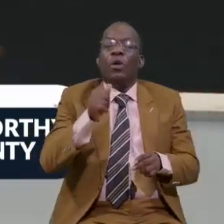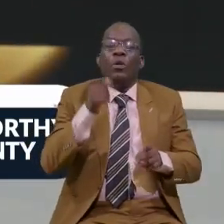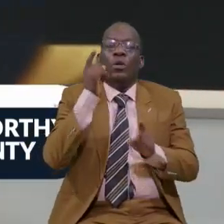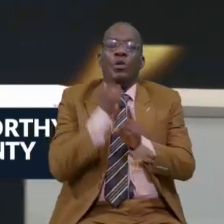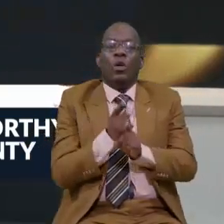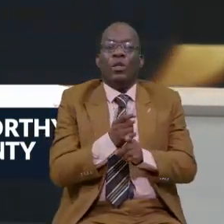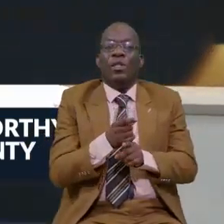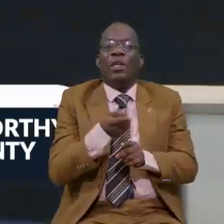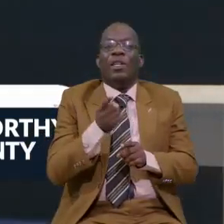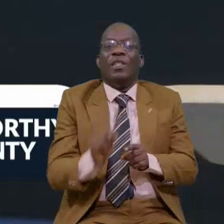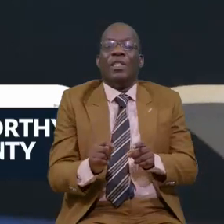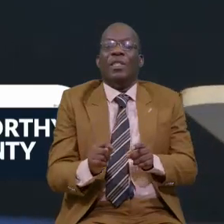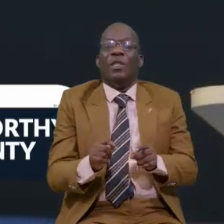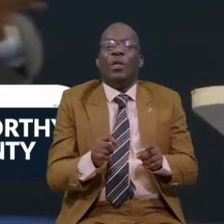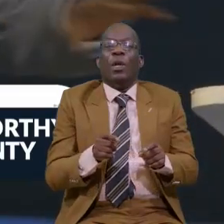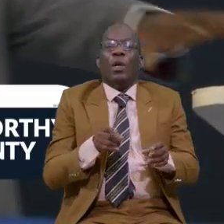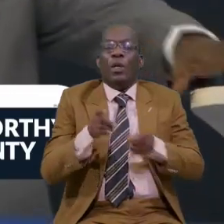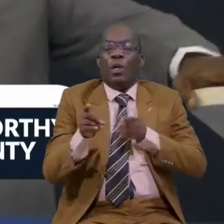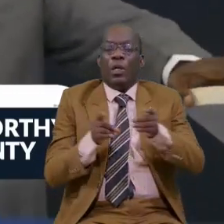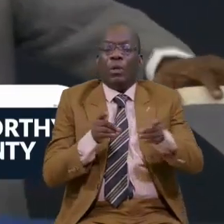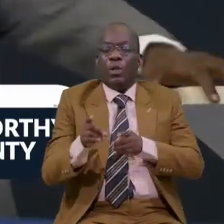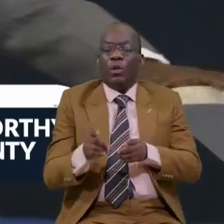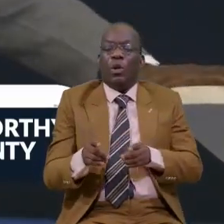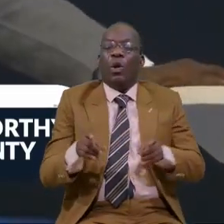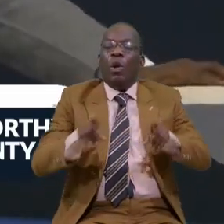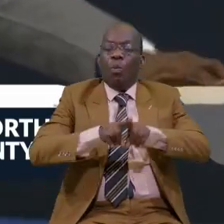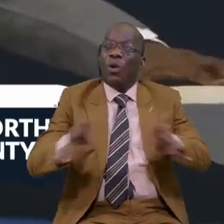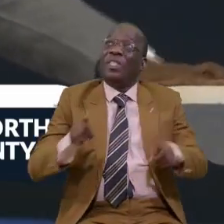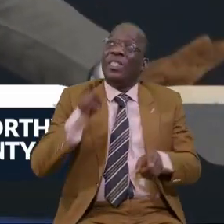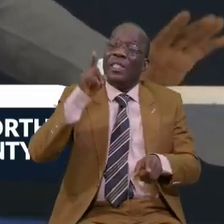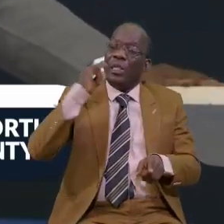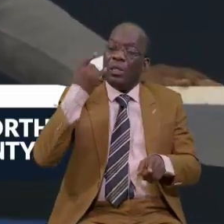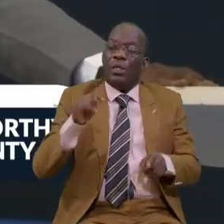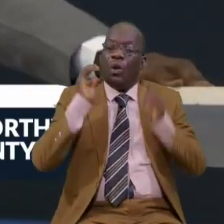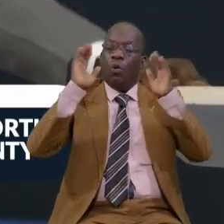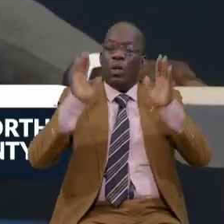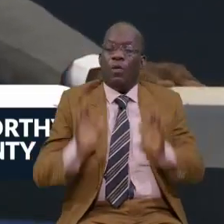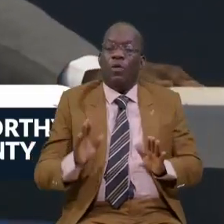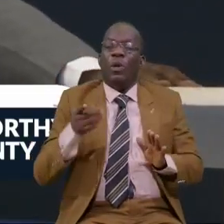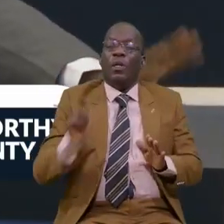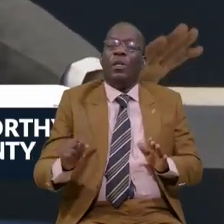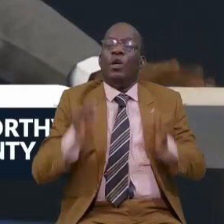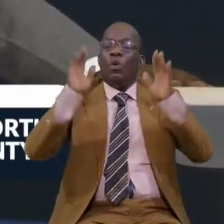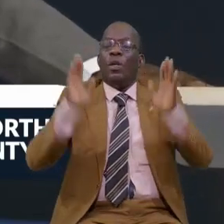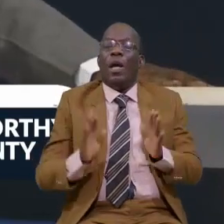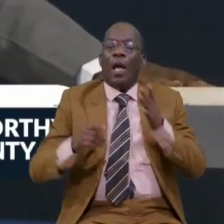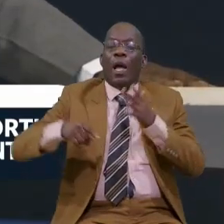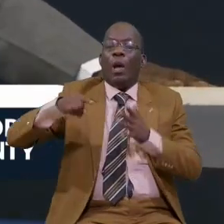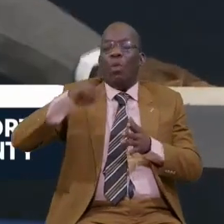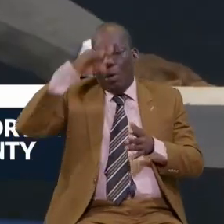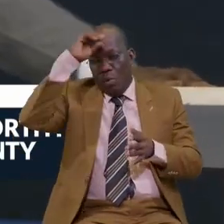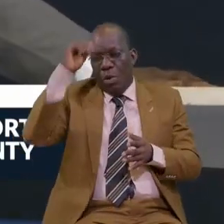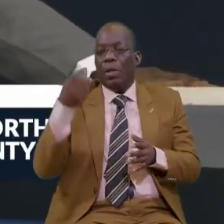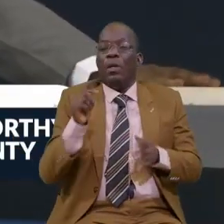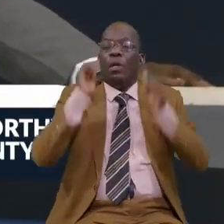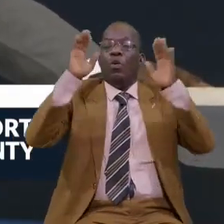the wonderful. The wonder of all wonders. The wonder among men. The wonder